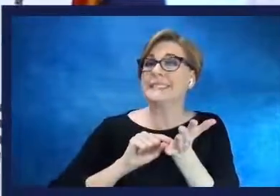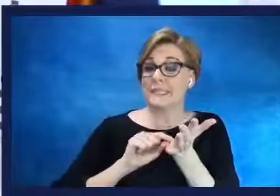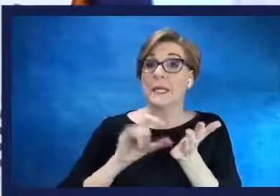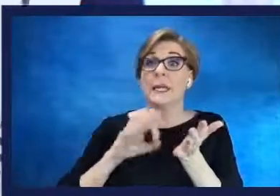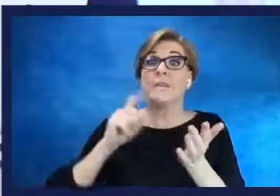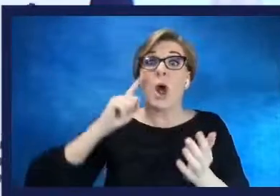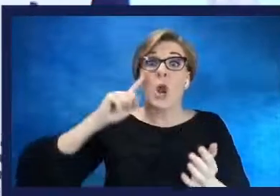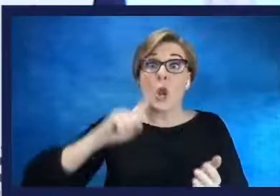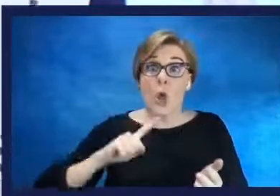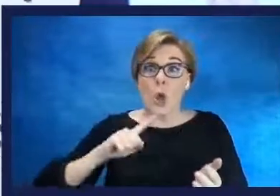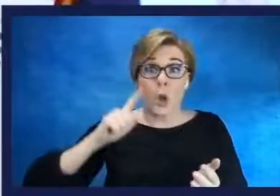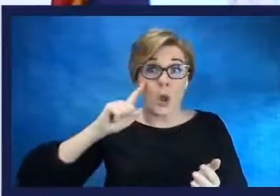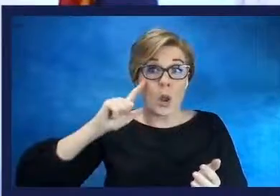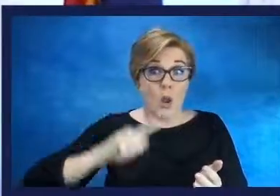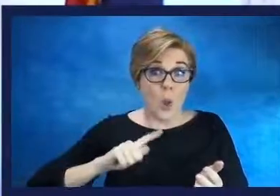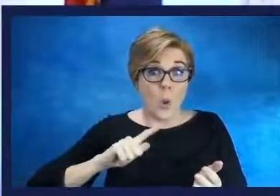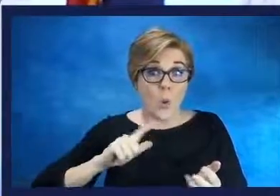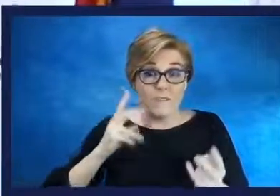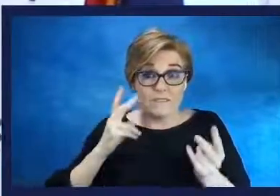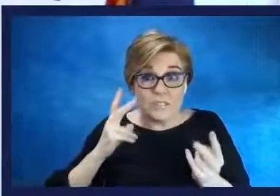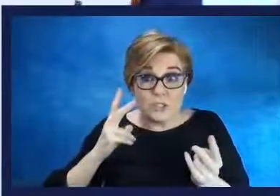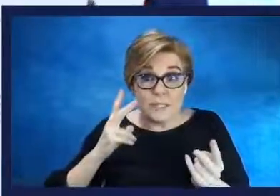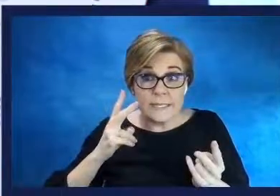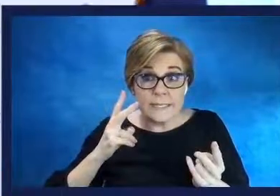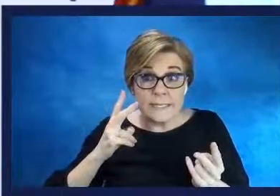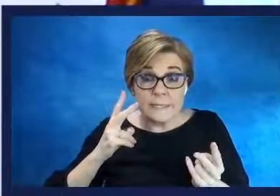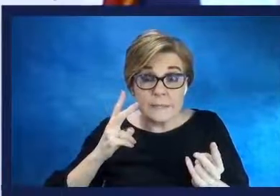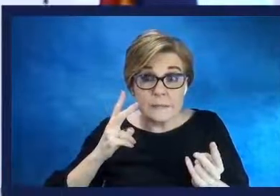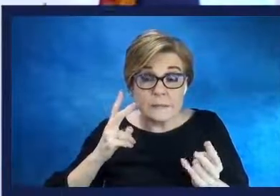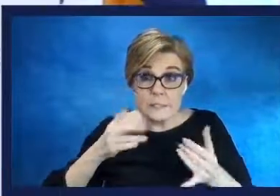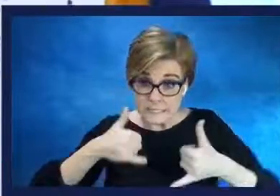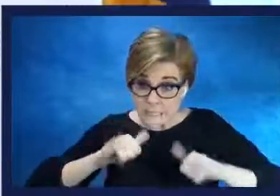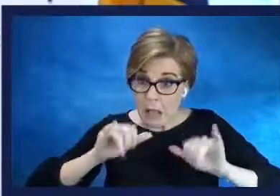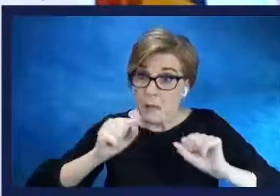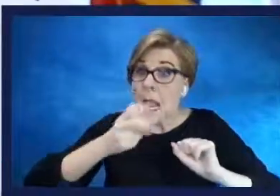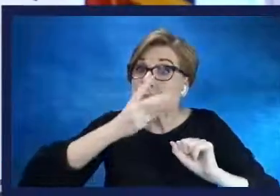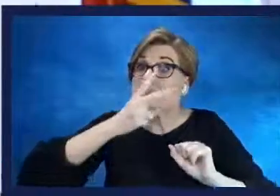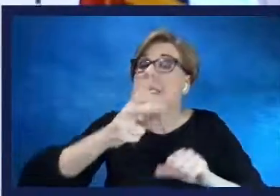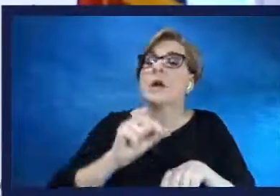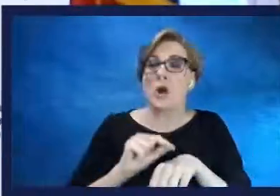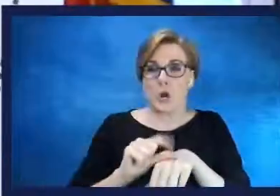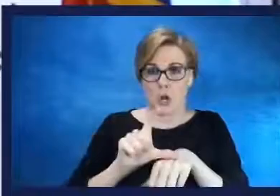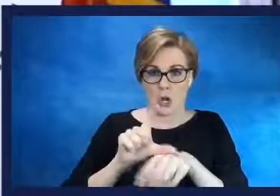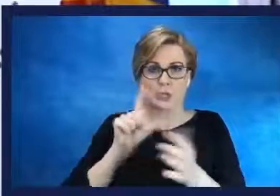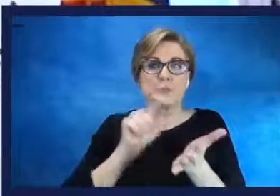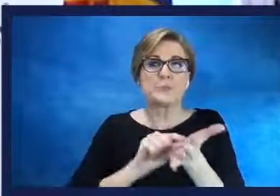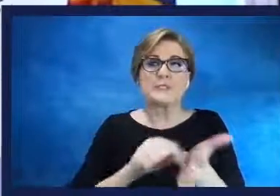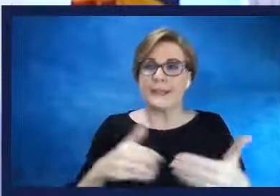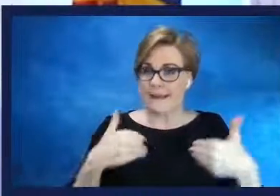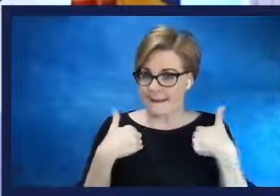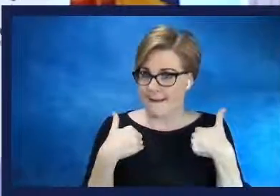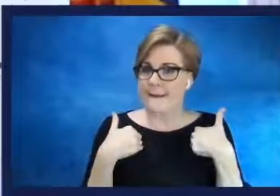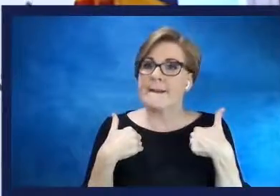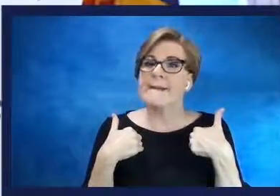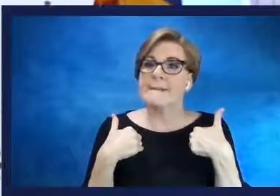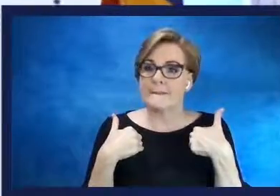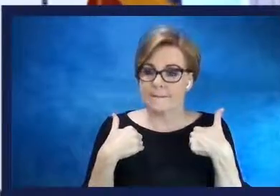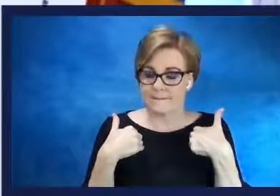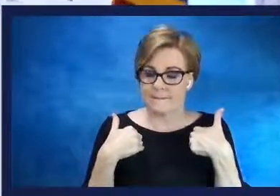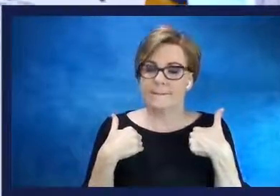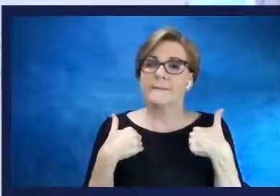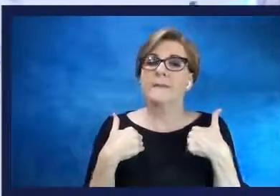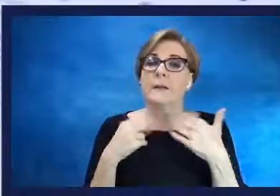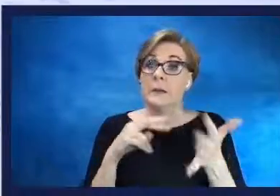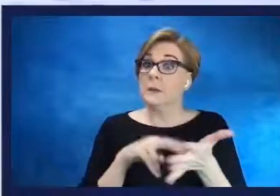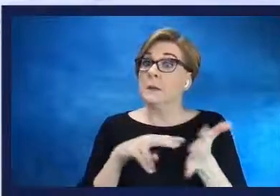or sight impaired, but can still see, then we can offer these larger print ballots that accommodate for the voter to